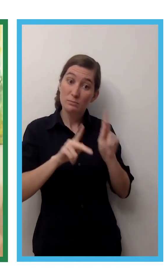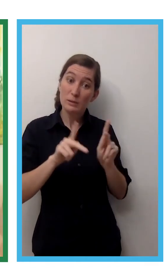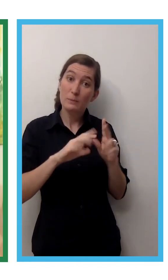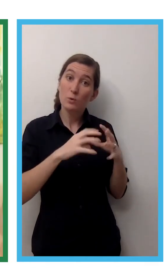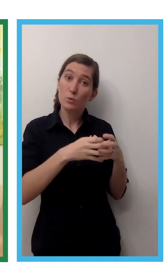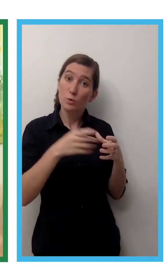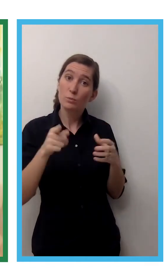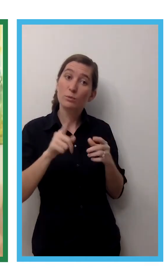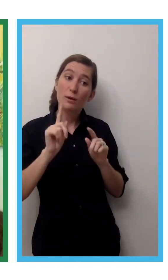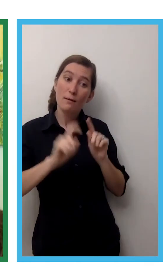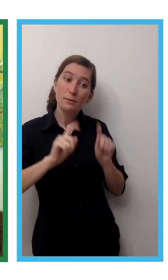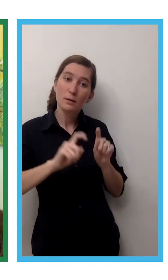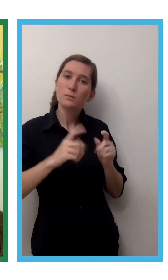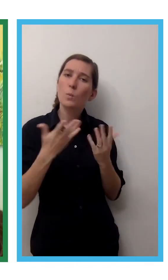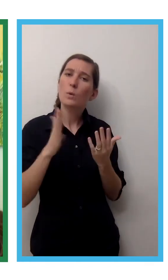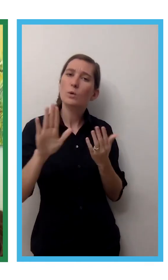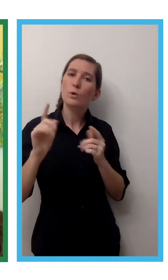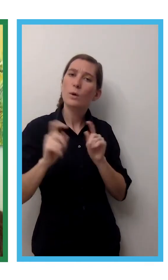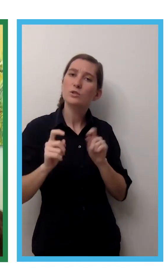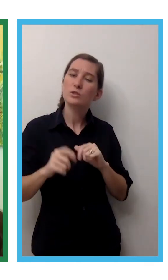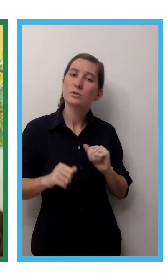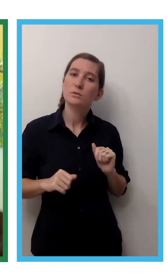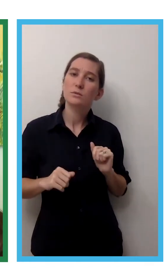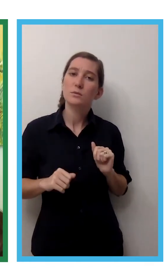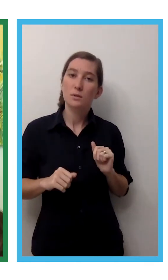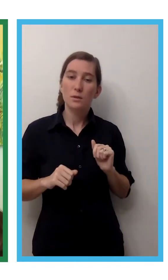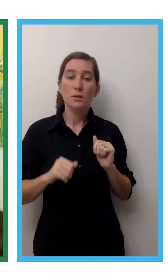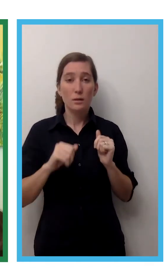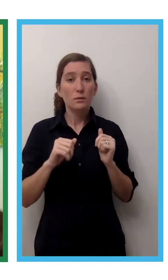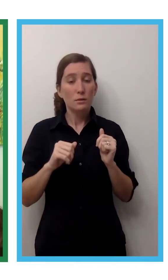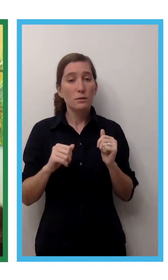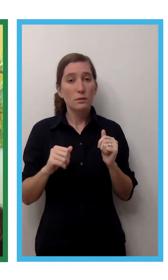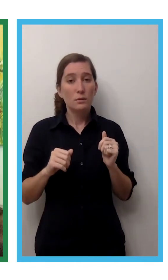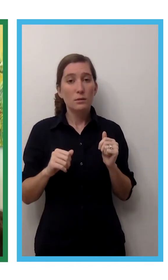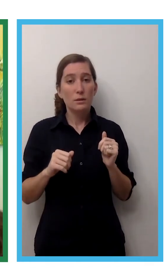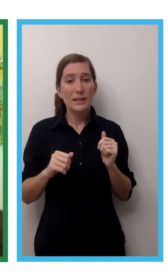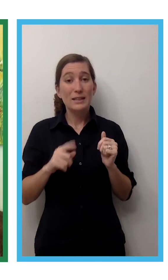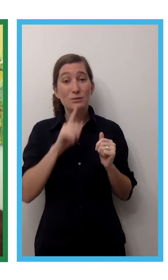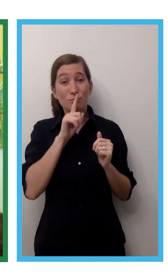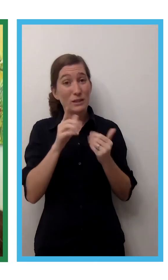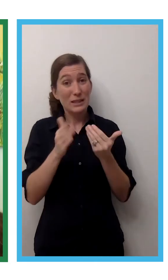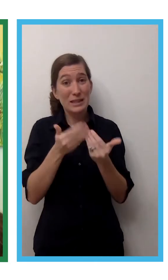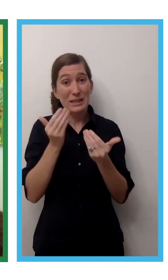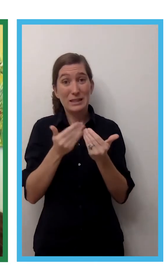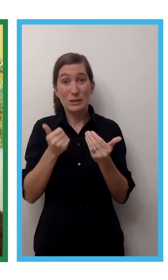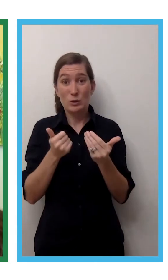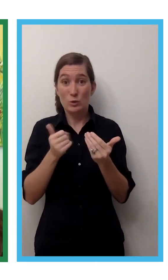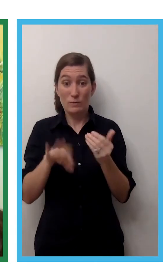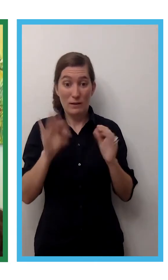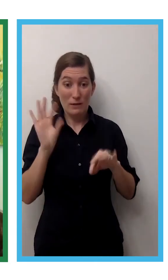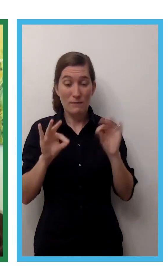take a lot of statistics and really make it work to your advantage. Well, and no matter what the result was,